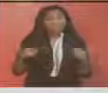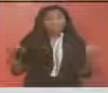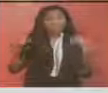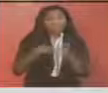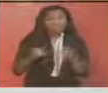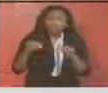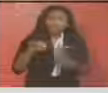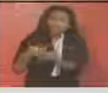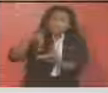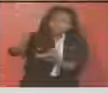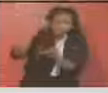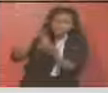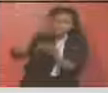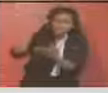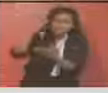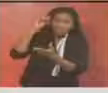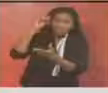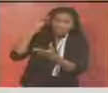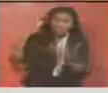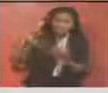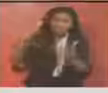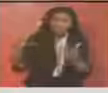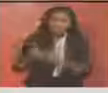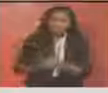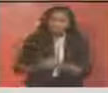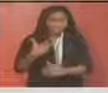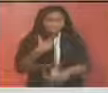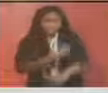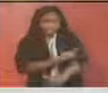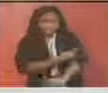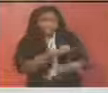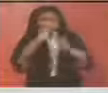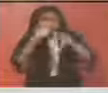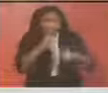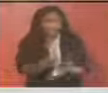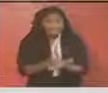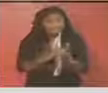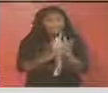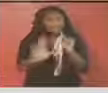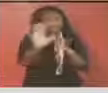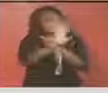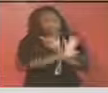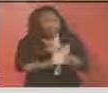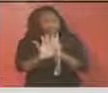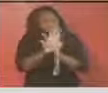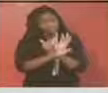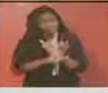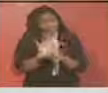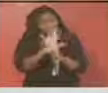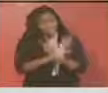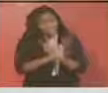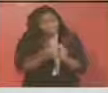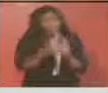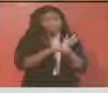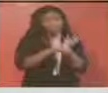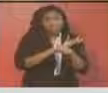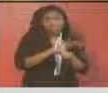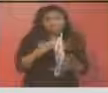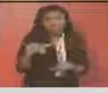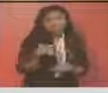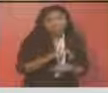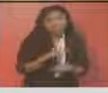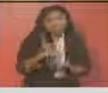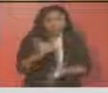to protecting against disease, the COVID-19 vaccines reduce person-to-person transmission, so they can help to